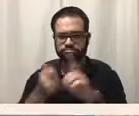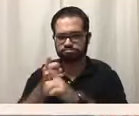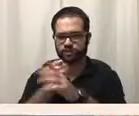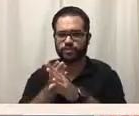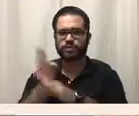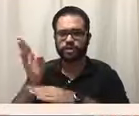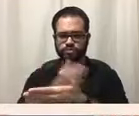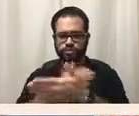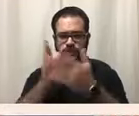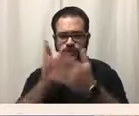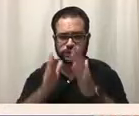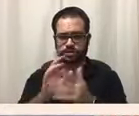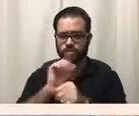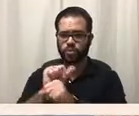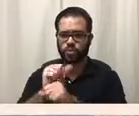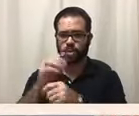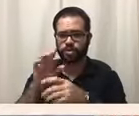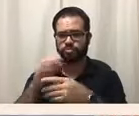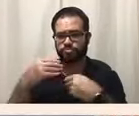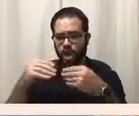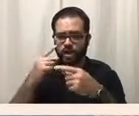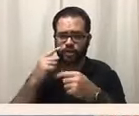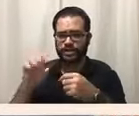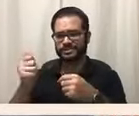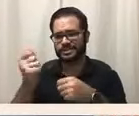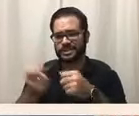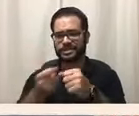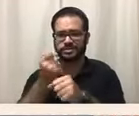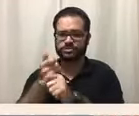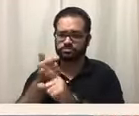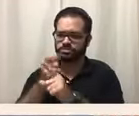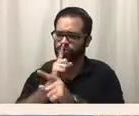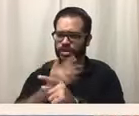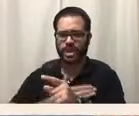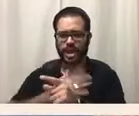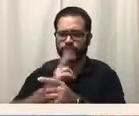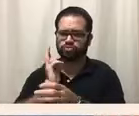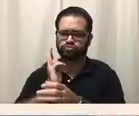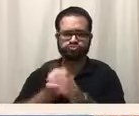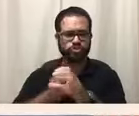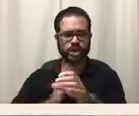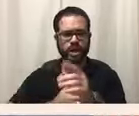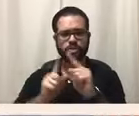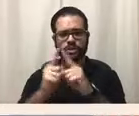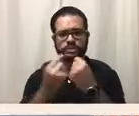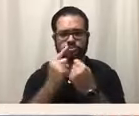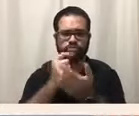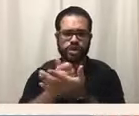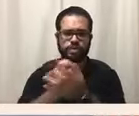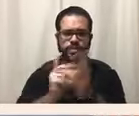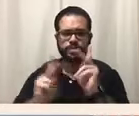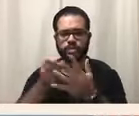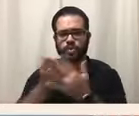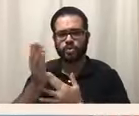marketing for 10 years, Alex was extremely happy to join the Creative Leaps team to help people through music.